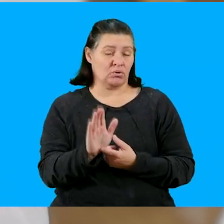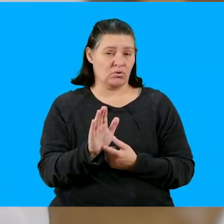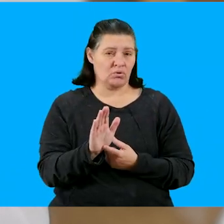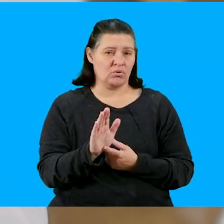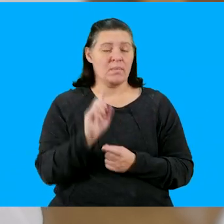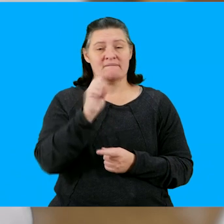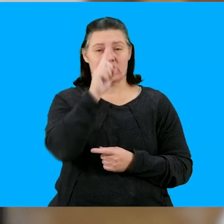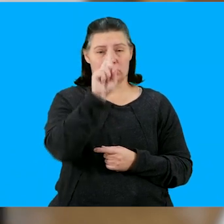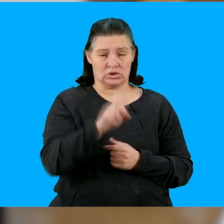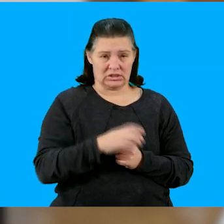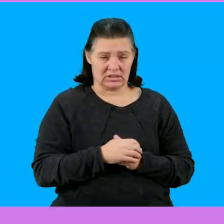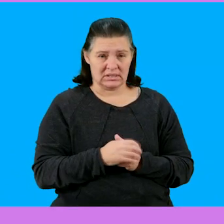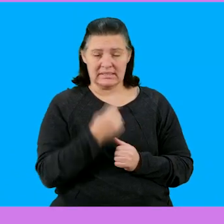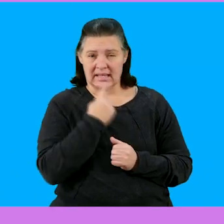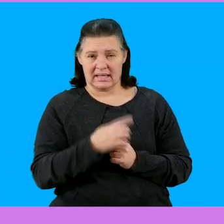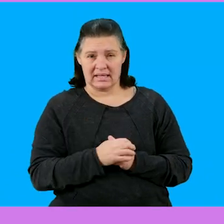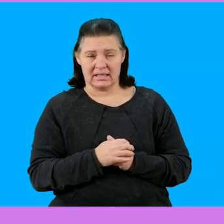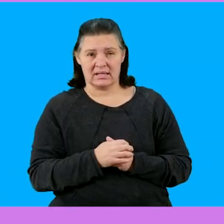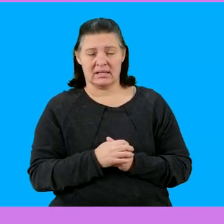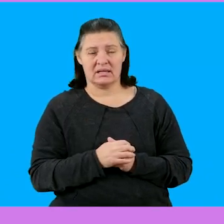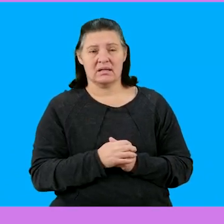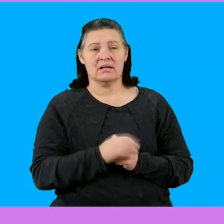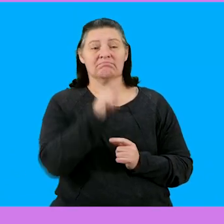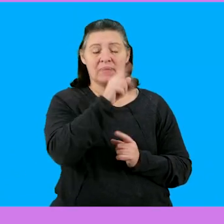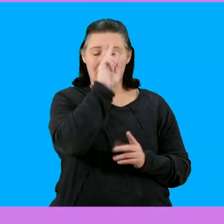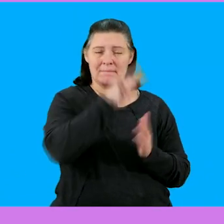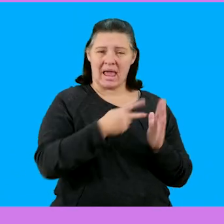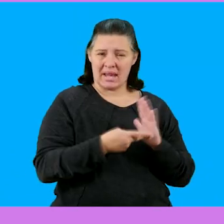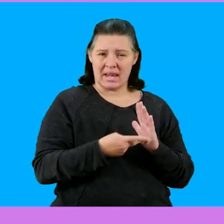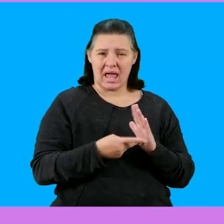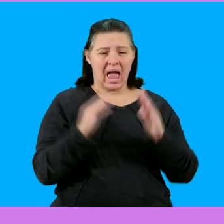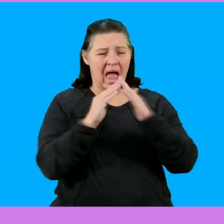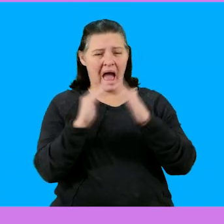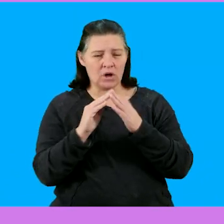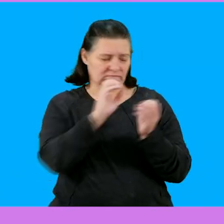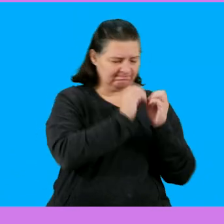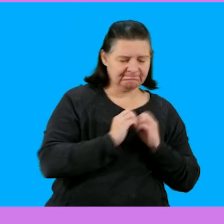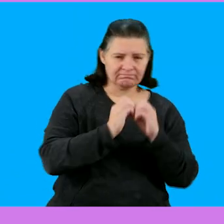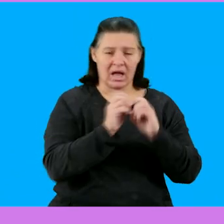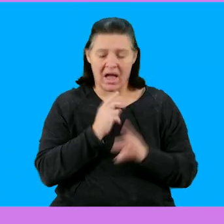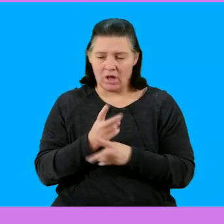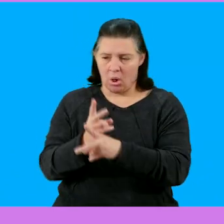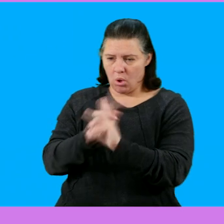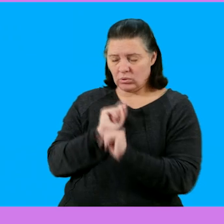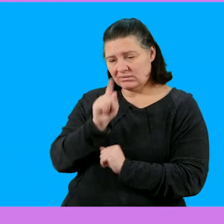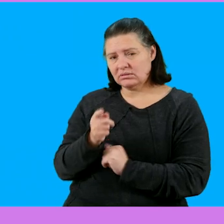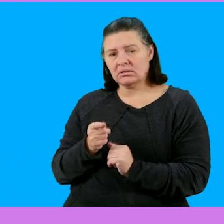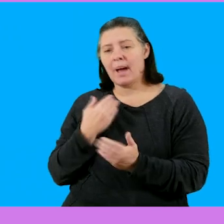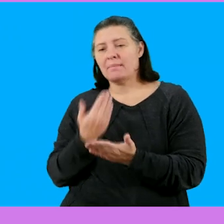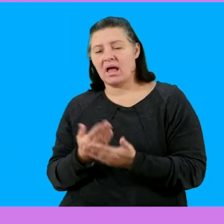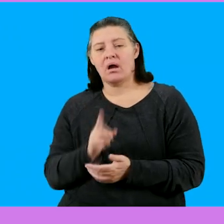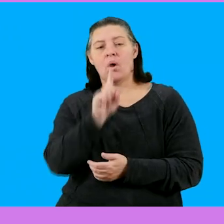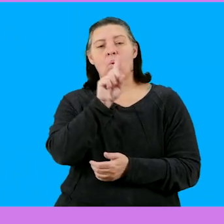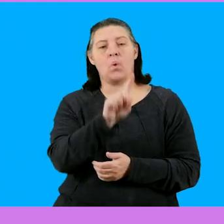indicated our first question that says, Tapelo is planning on renovating his house. He applied for a loan to the amount of